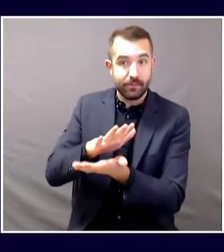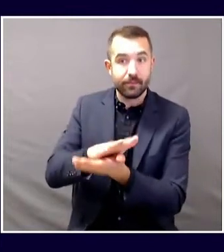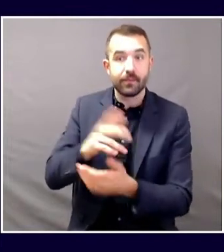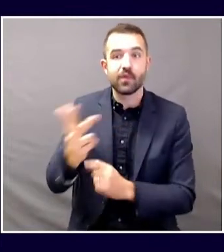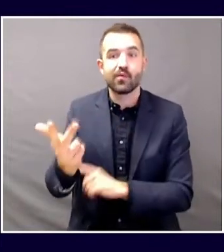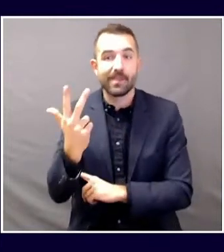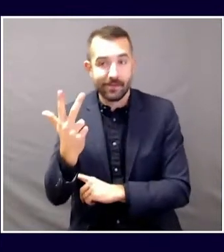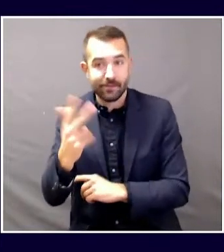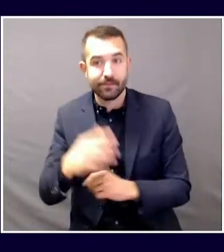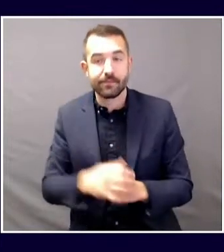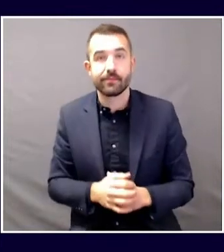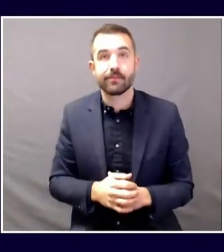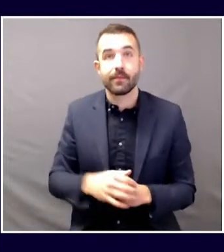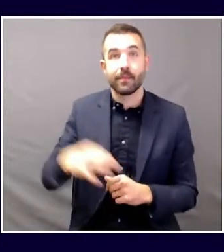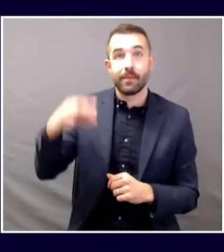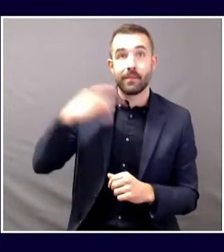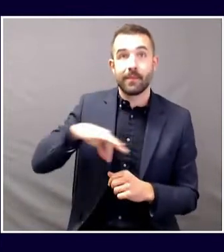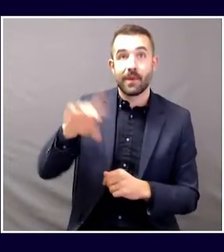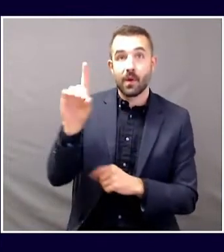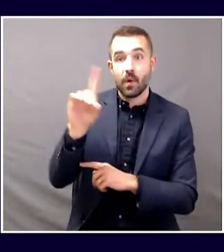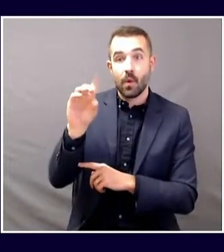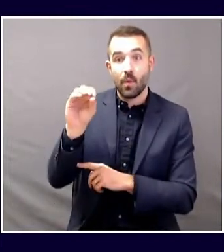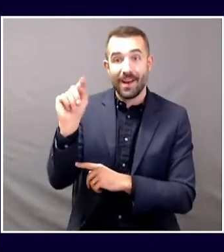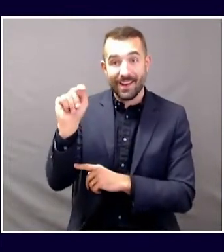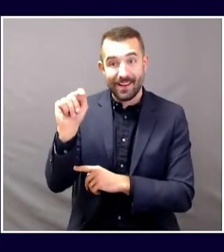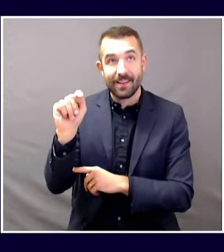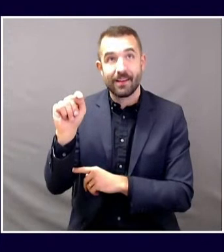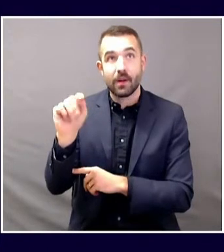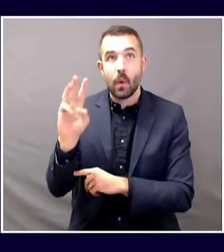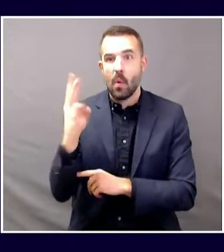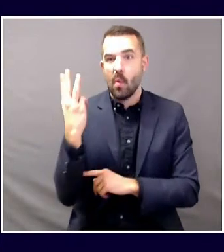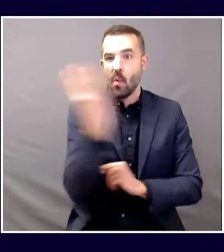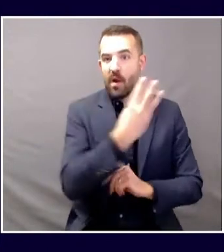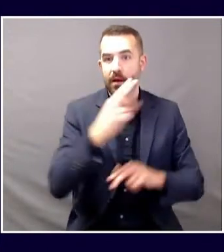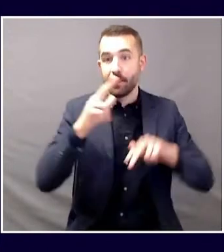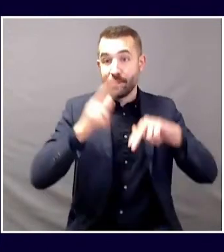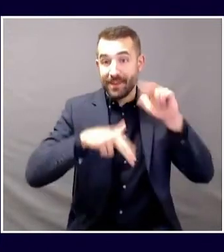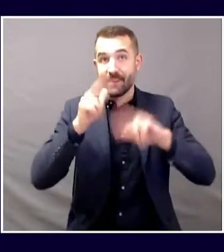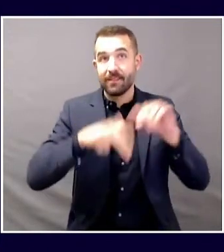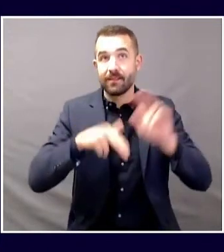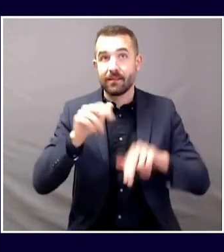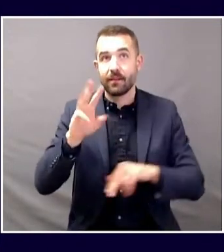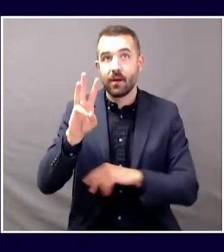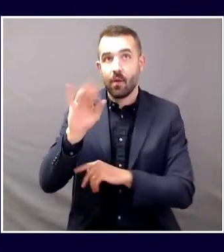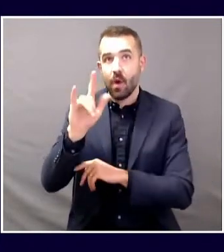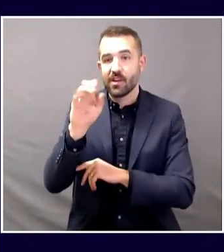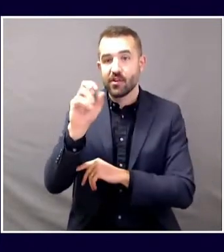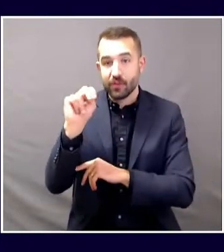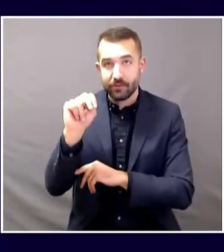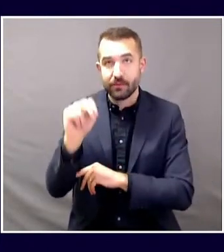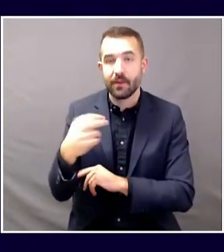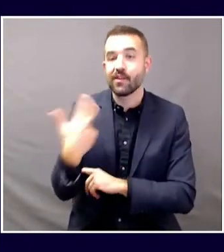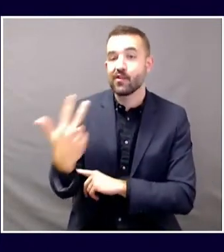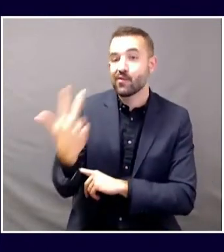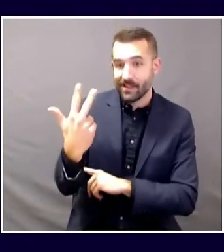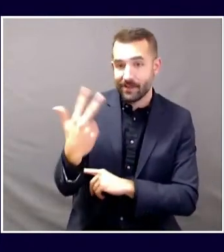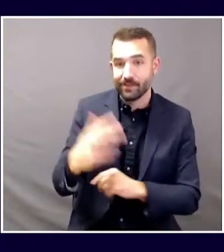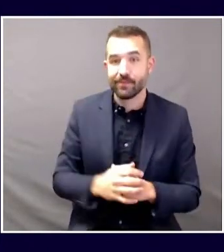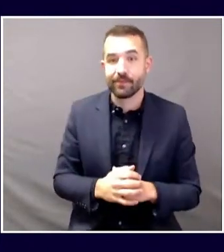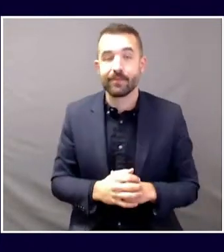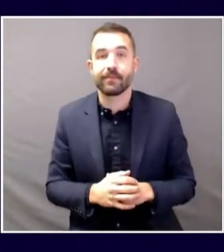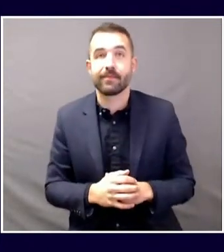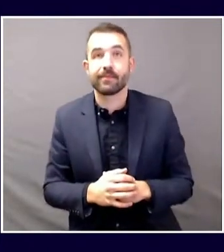Region facility in Wilton, also with 3, Pinnacle Healthcare in Canton with 5 cases,